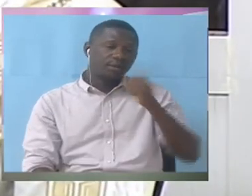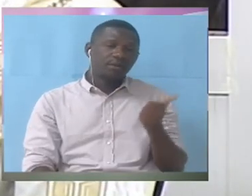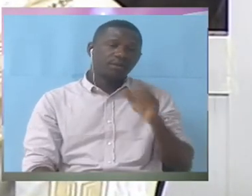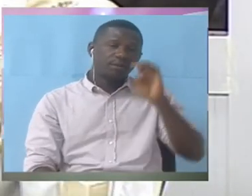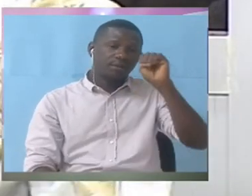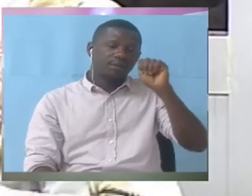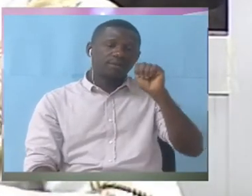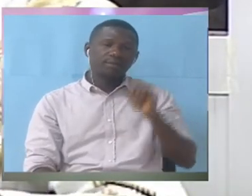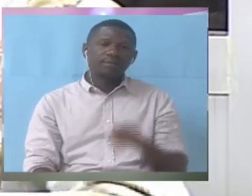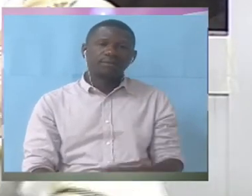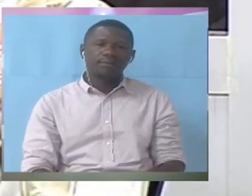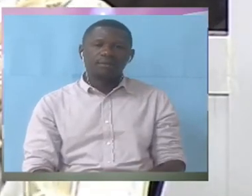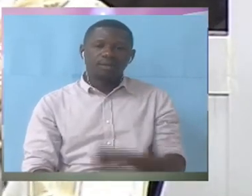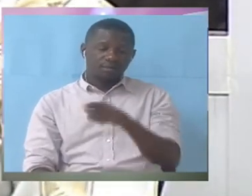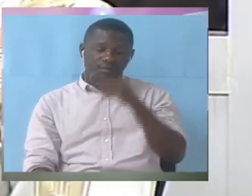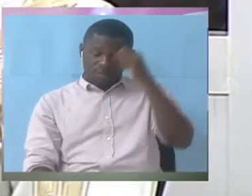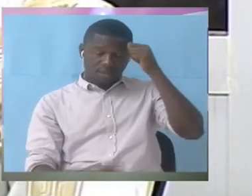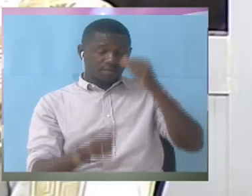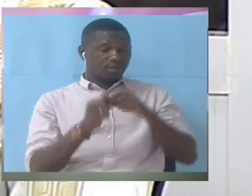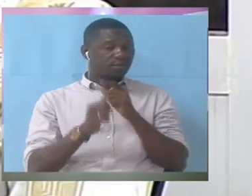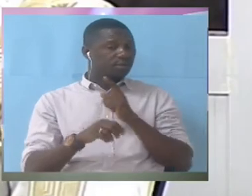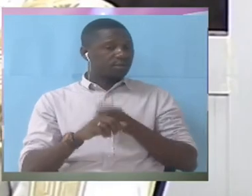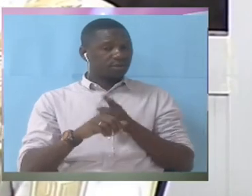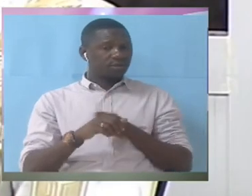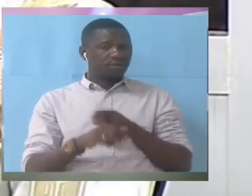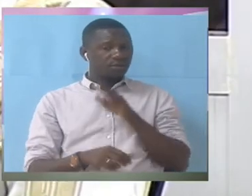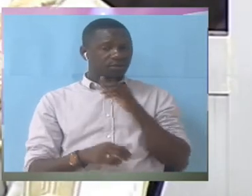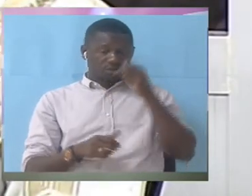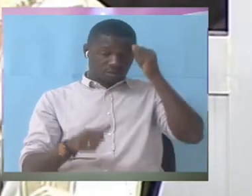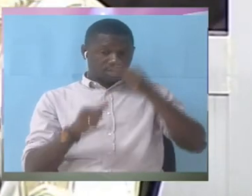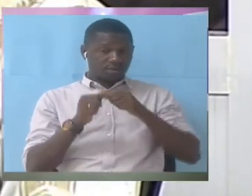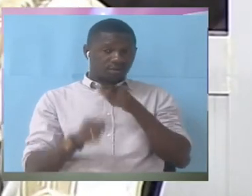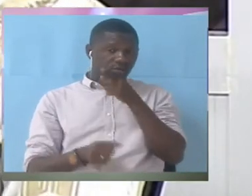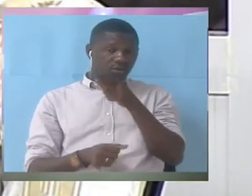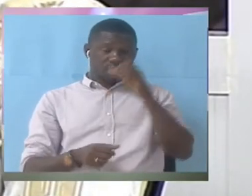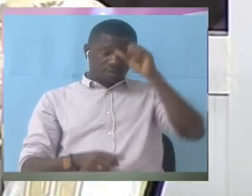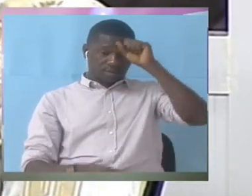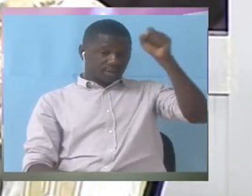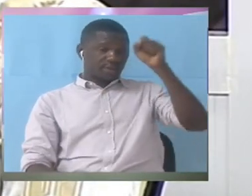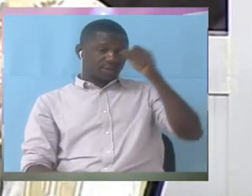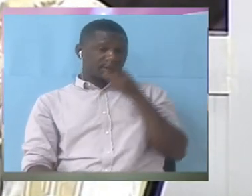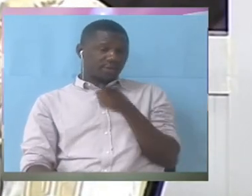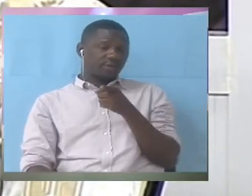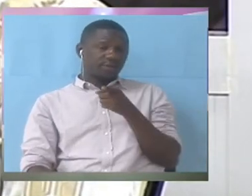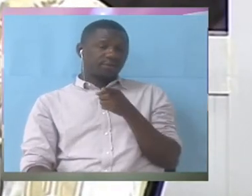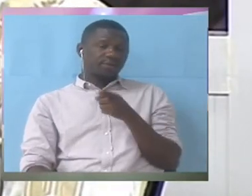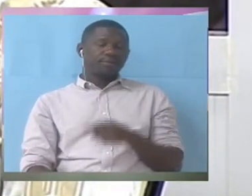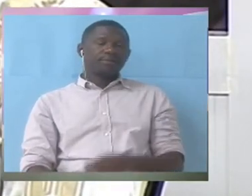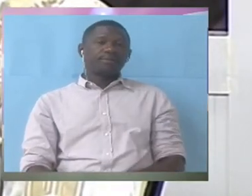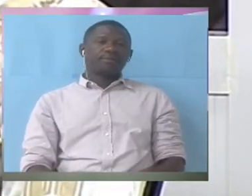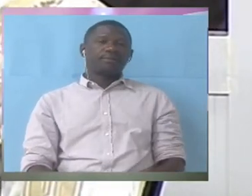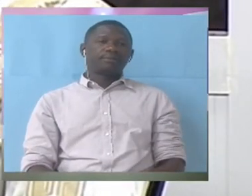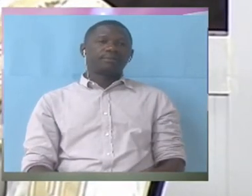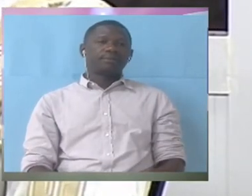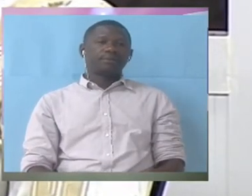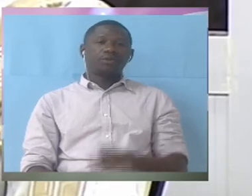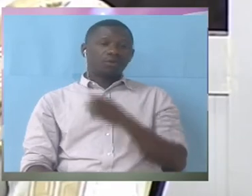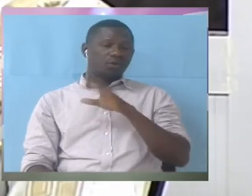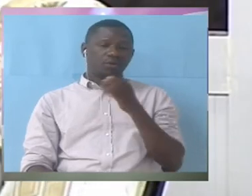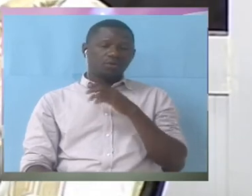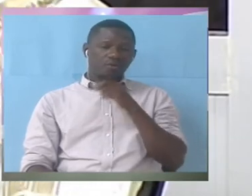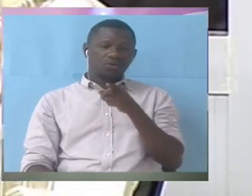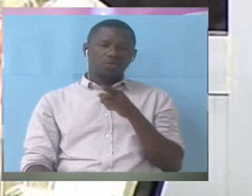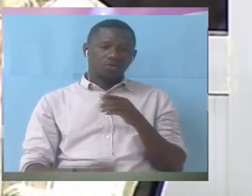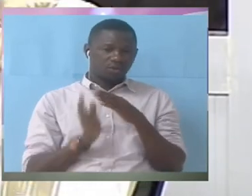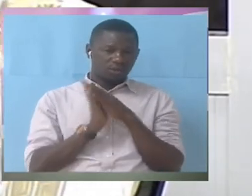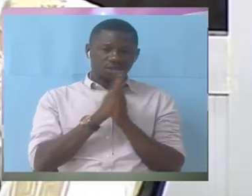da fofu nonu. So I reminded him. Ci la ko fatali né. Remember you are the president. Né yow fatali kul né yaay president bi. You cannot go